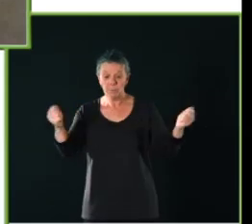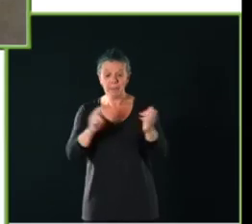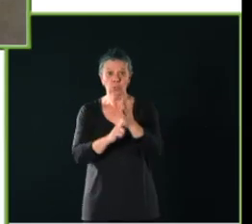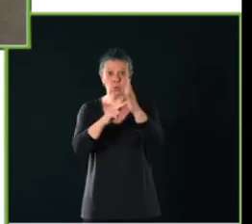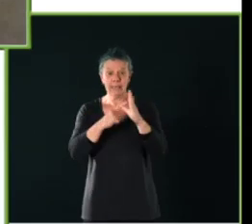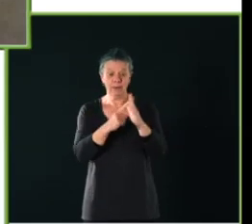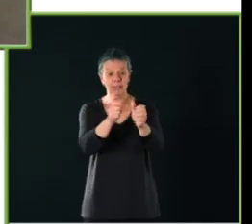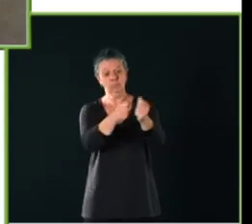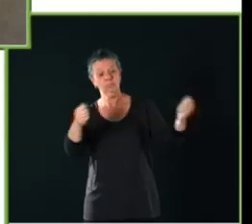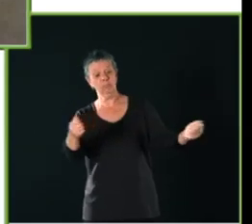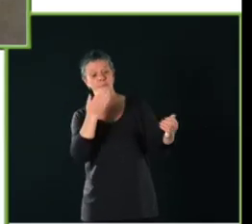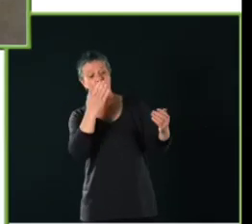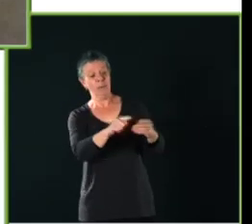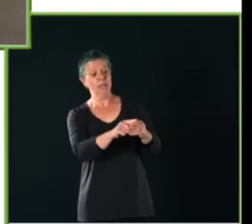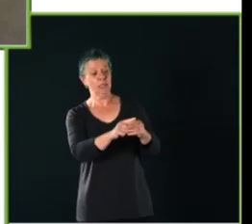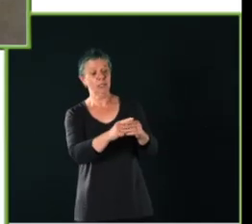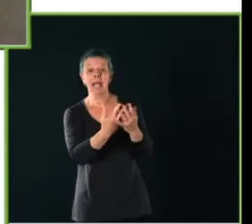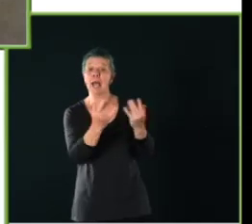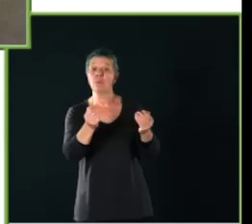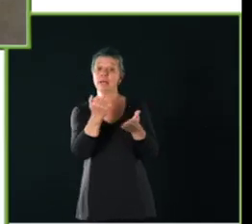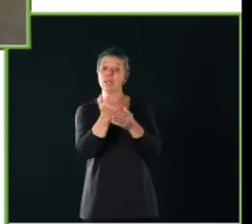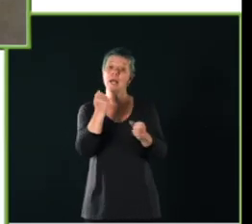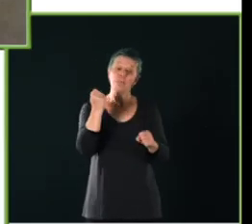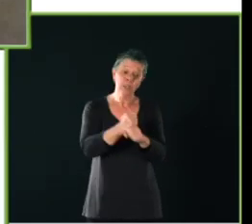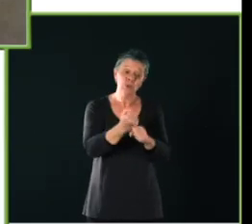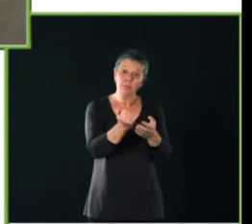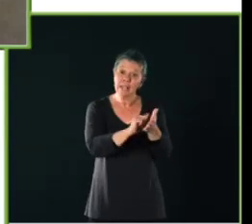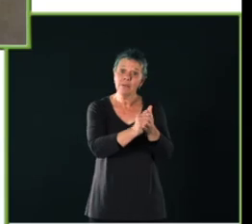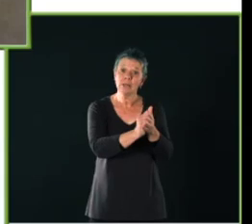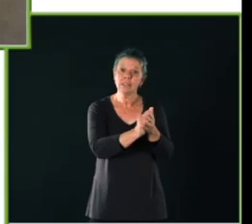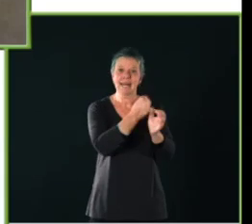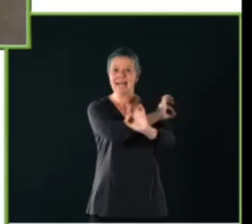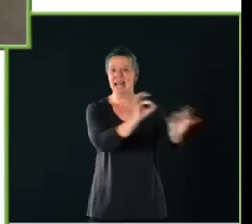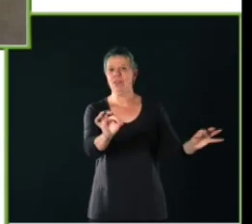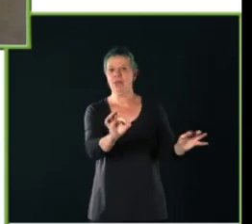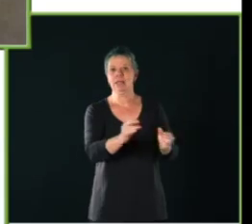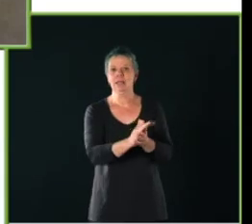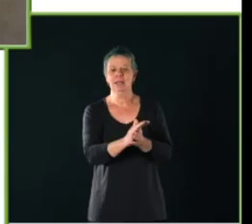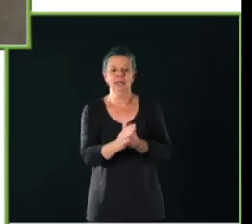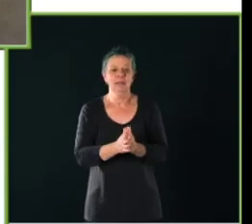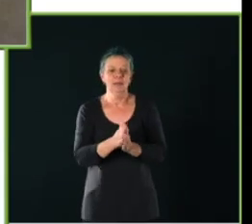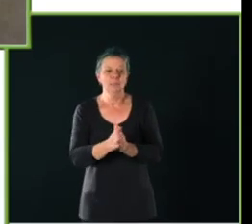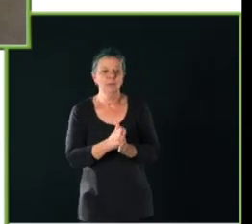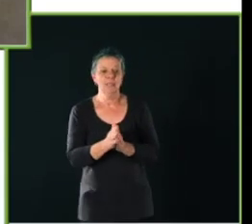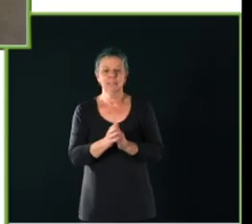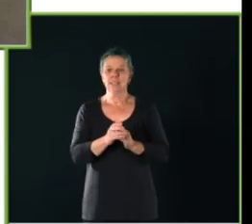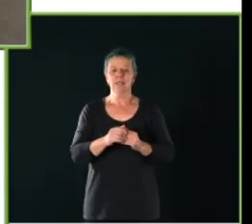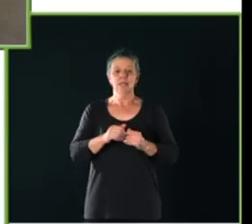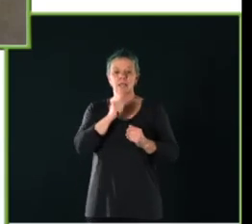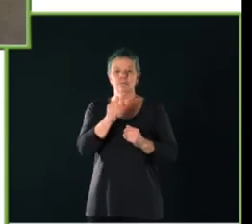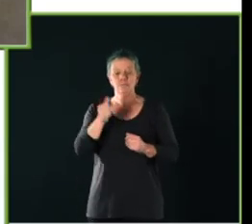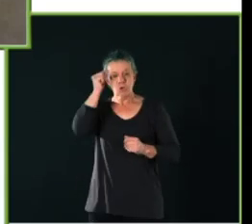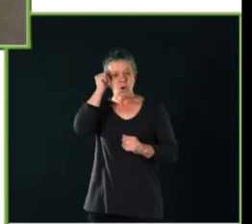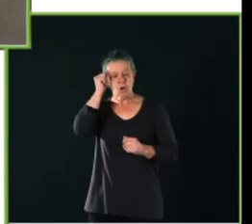place, the place to come to work. We can do a much better job of promoting our district internationally if we have a strong sense of